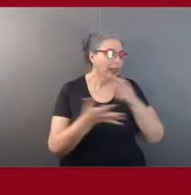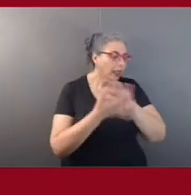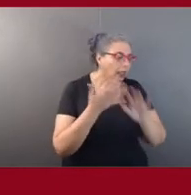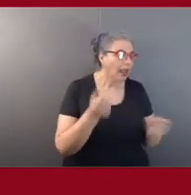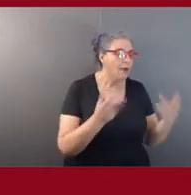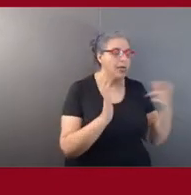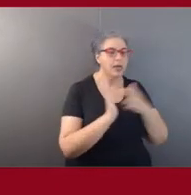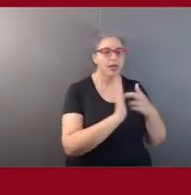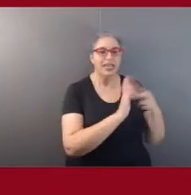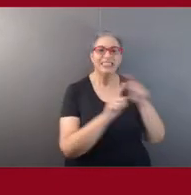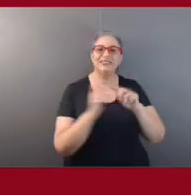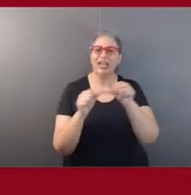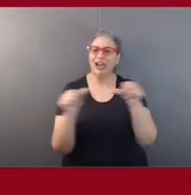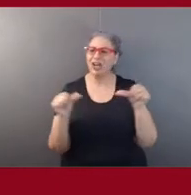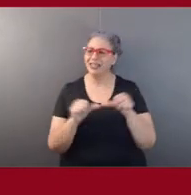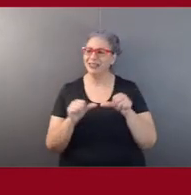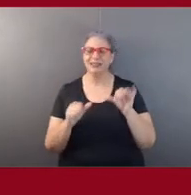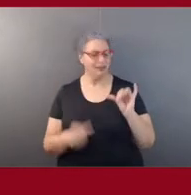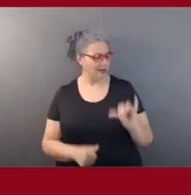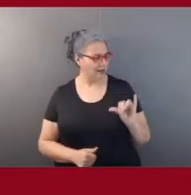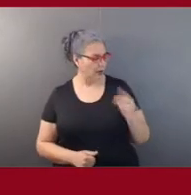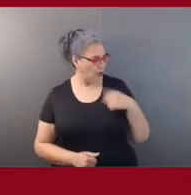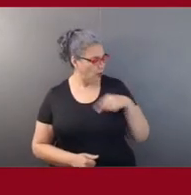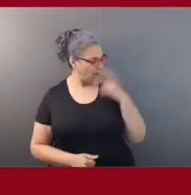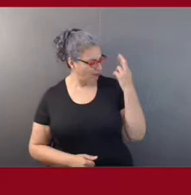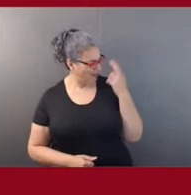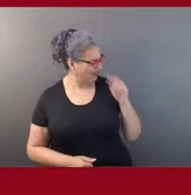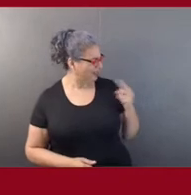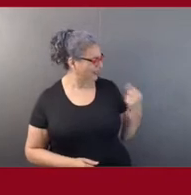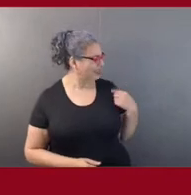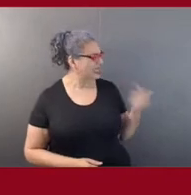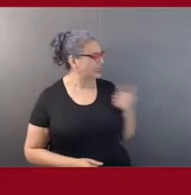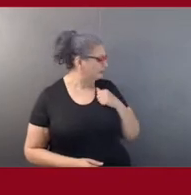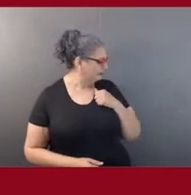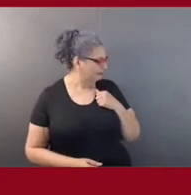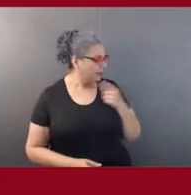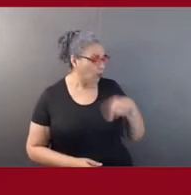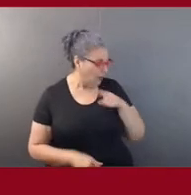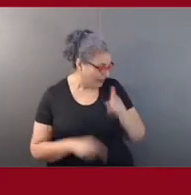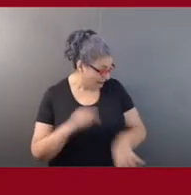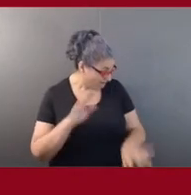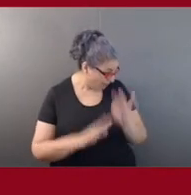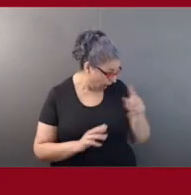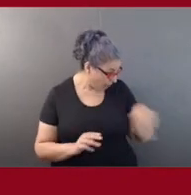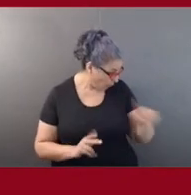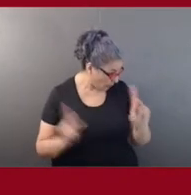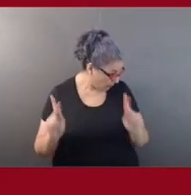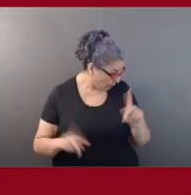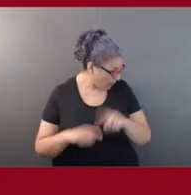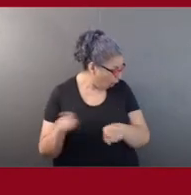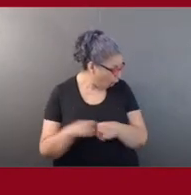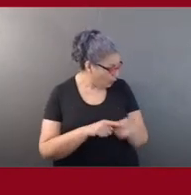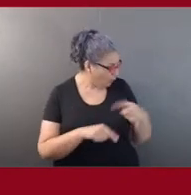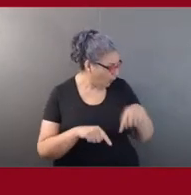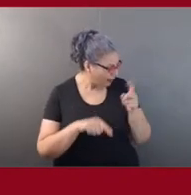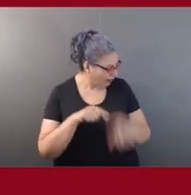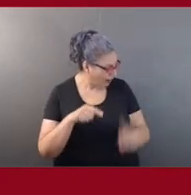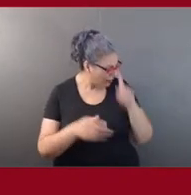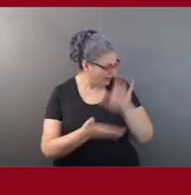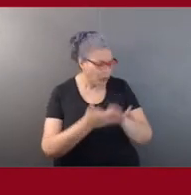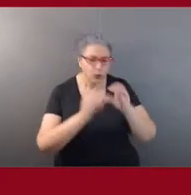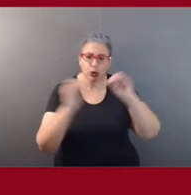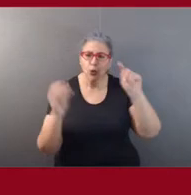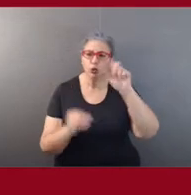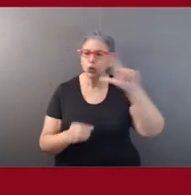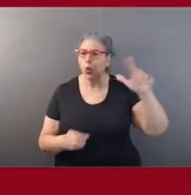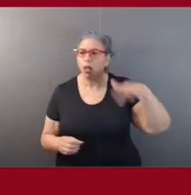areas. And we realized that not only could we not find people, we couldn't believe that there wasn't a tool that was already out